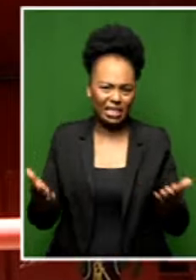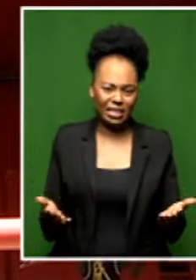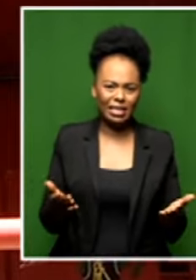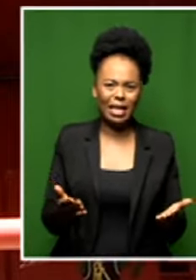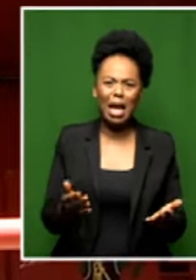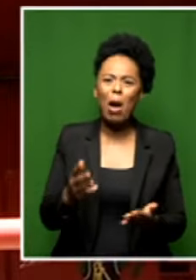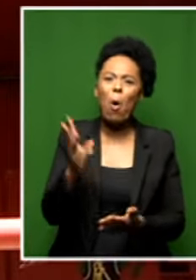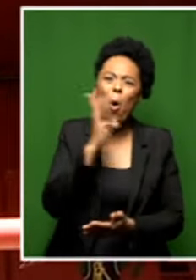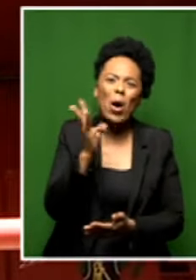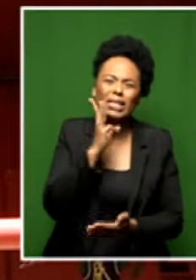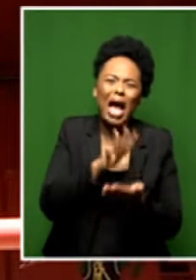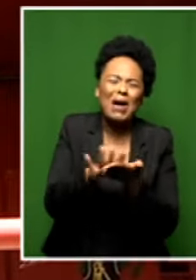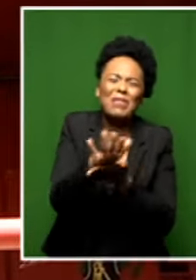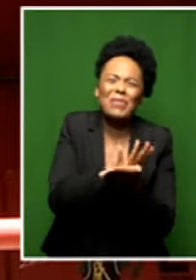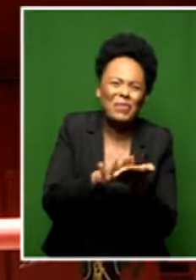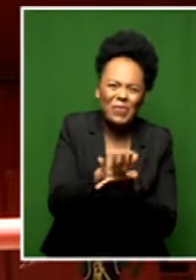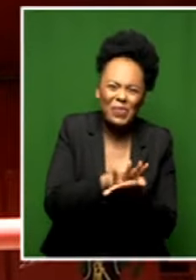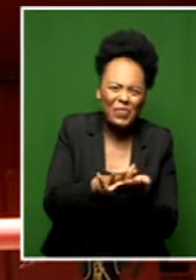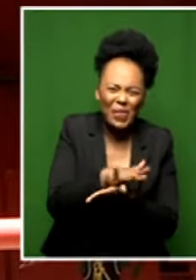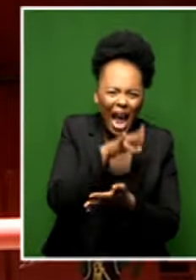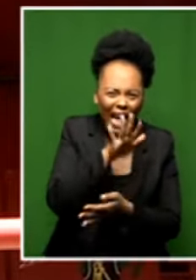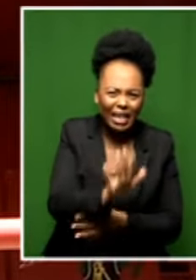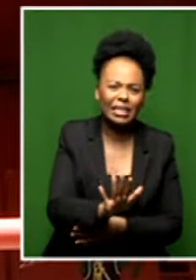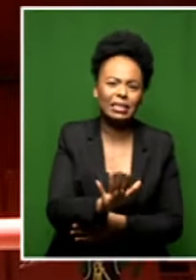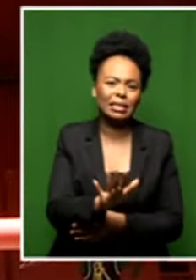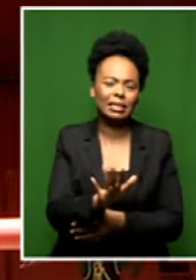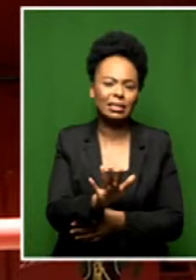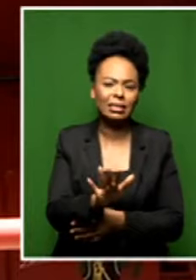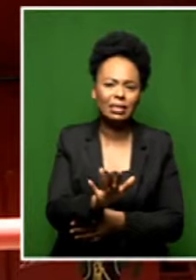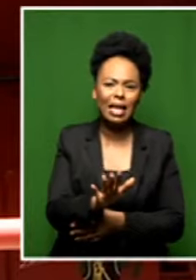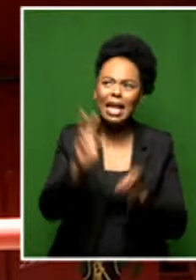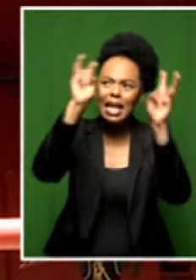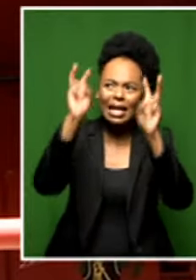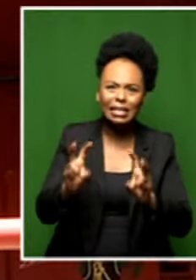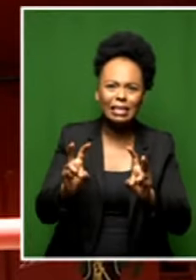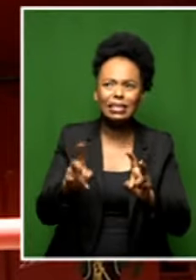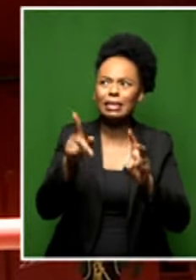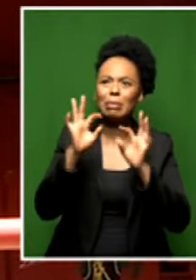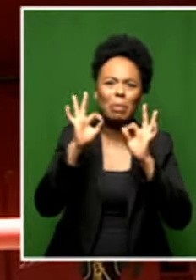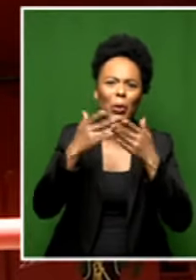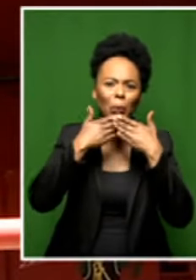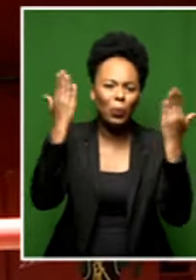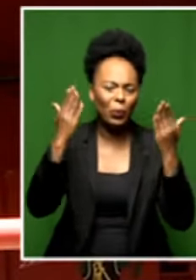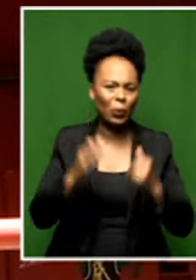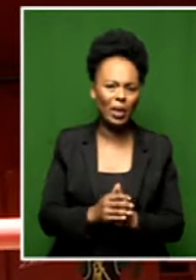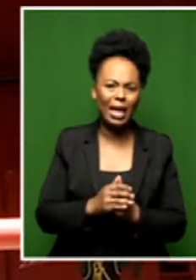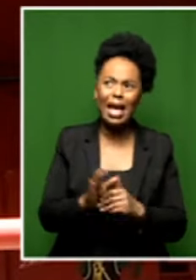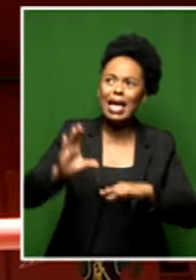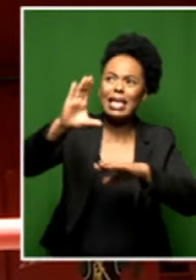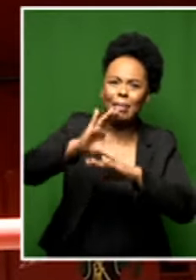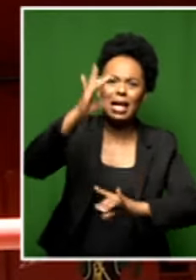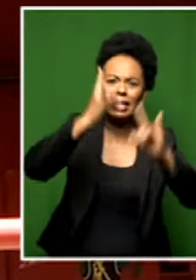dirty water. A capital city of unreliable electricity. A capital city